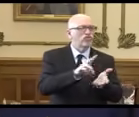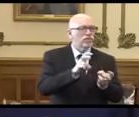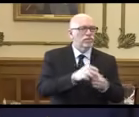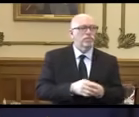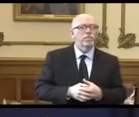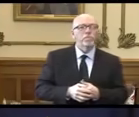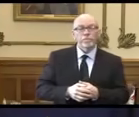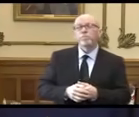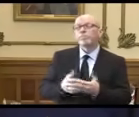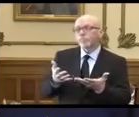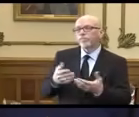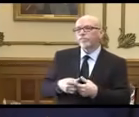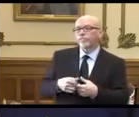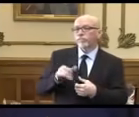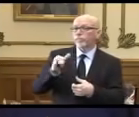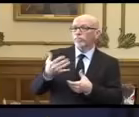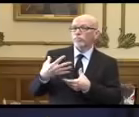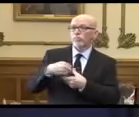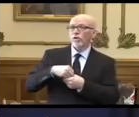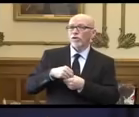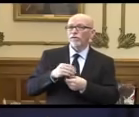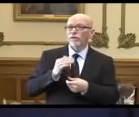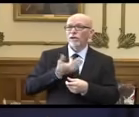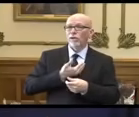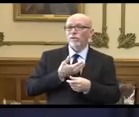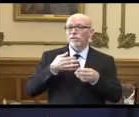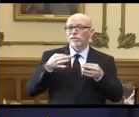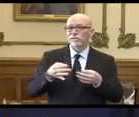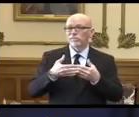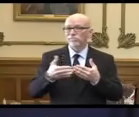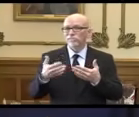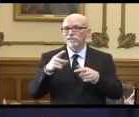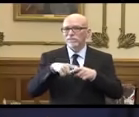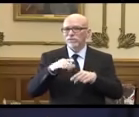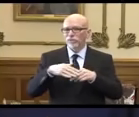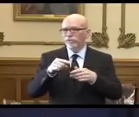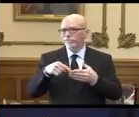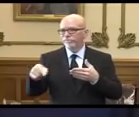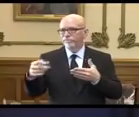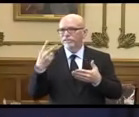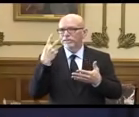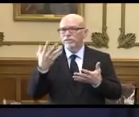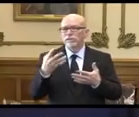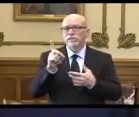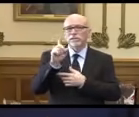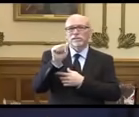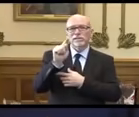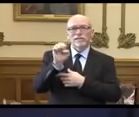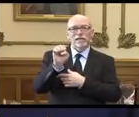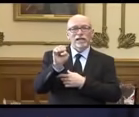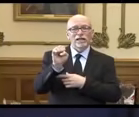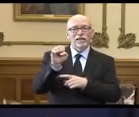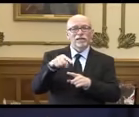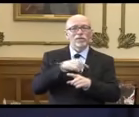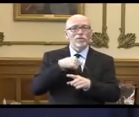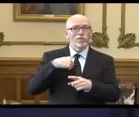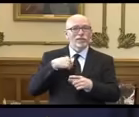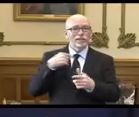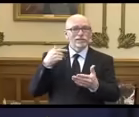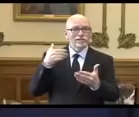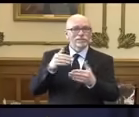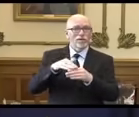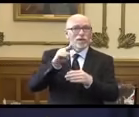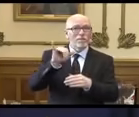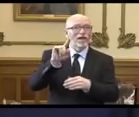Well, it will factor in real time, and the dates that we get to on